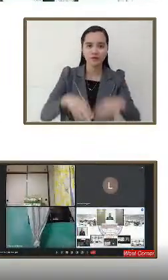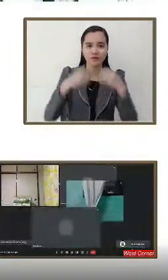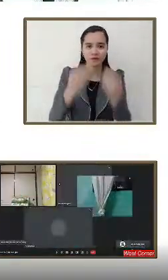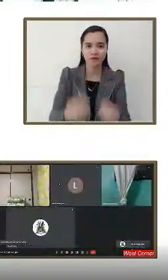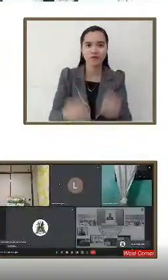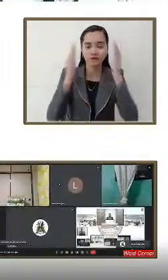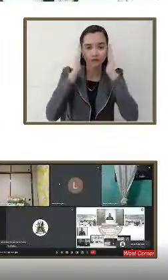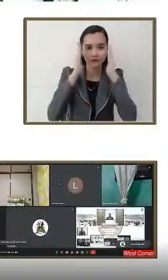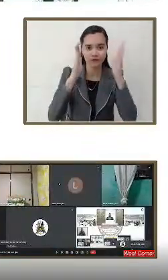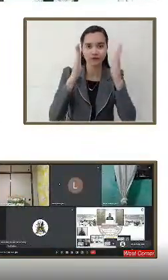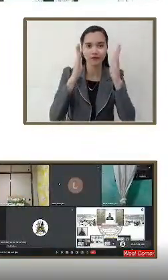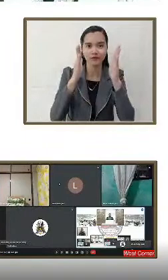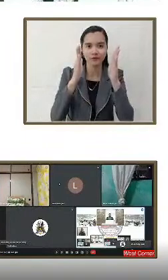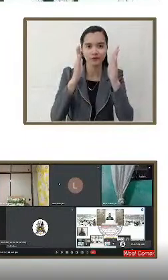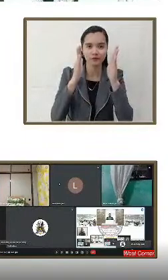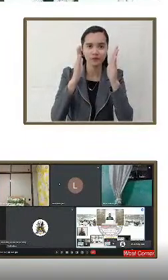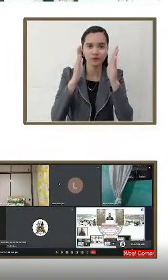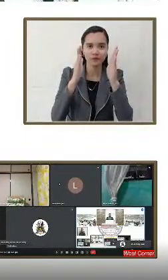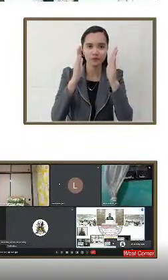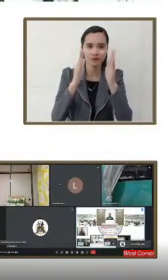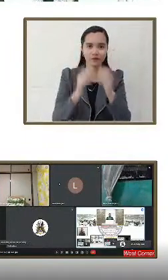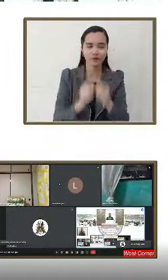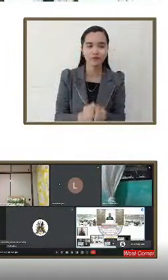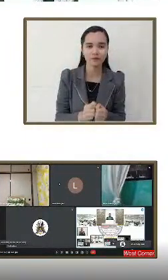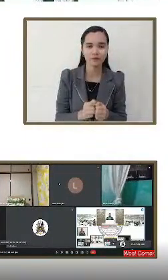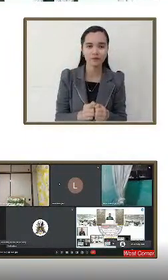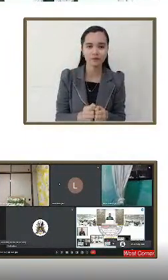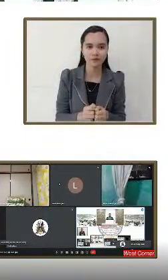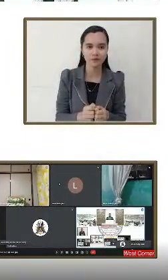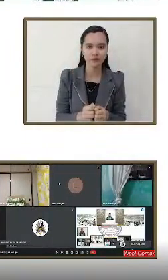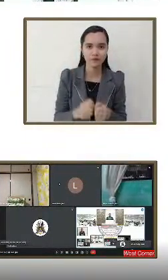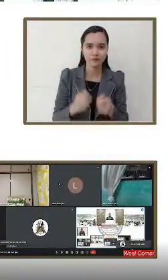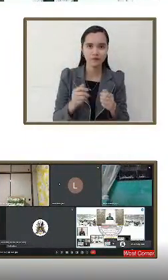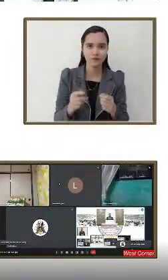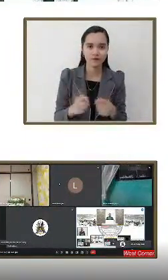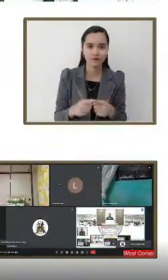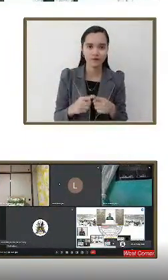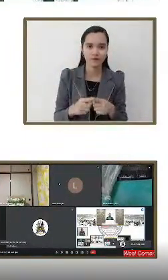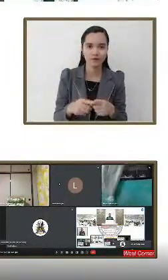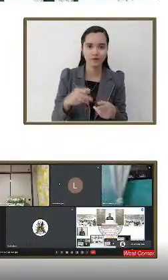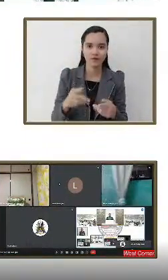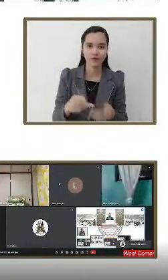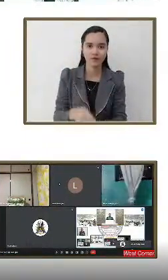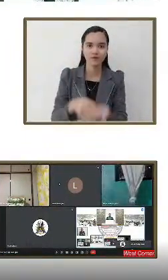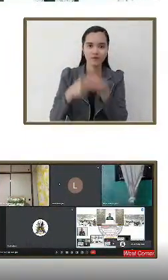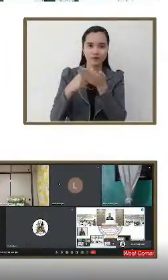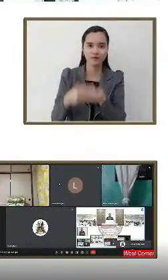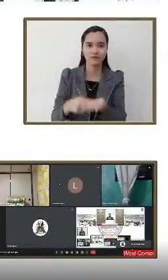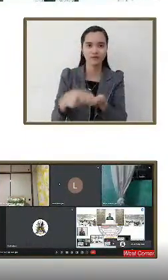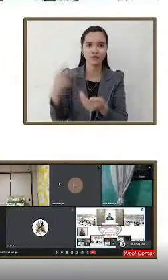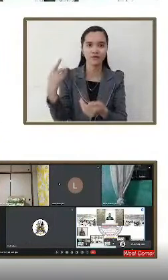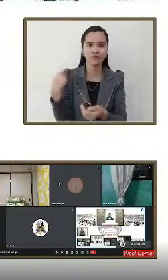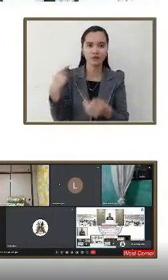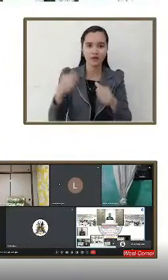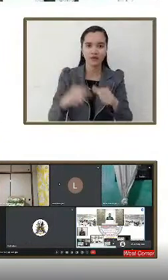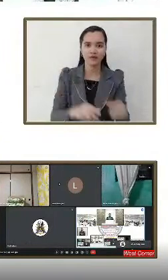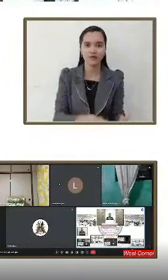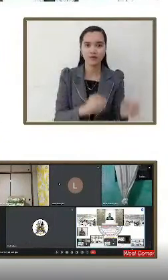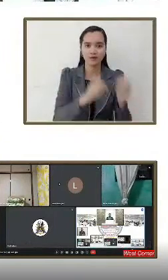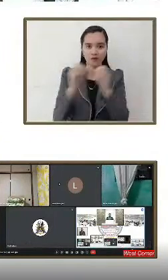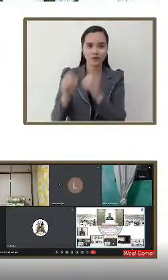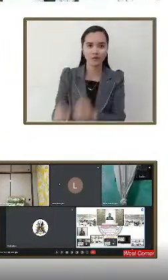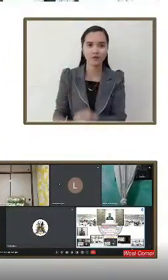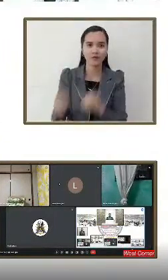the vigilance of mind, O God, the presence of mind, so that they will be able to help us to have an ordered service, O God, or